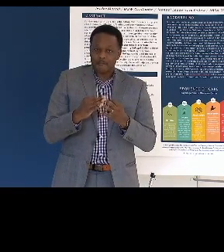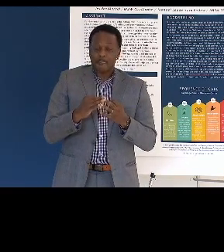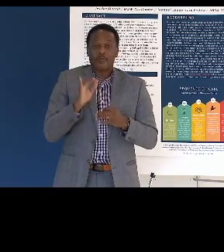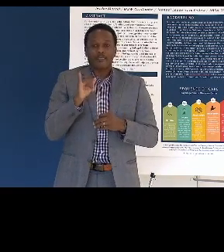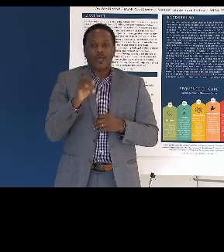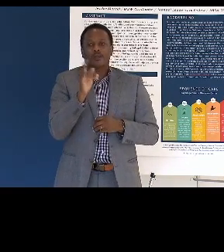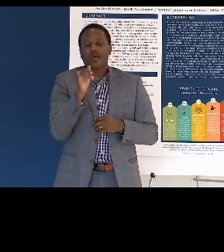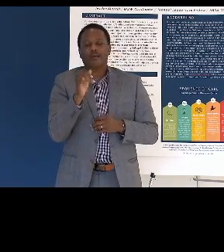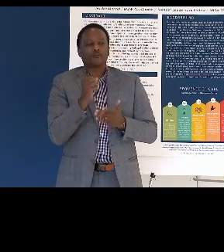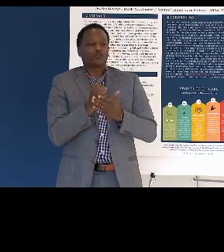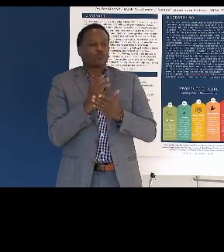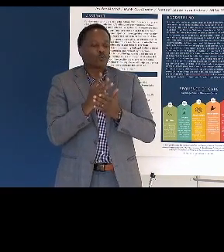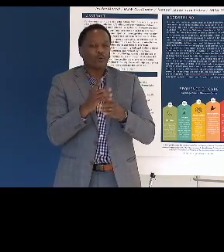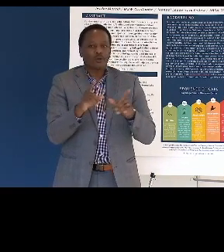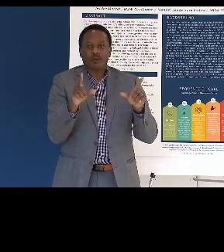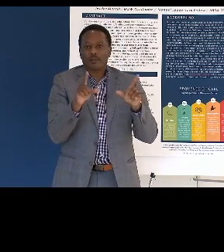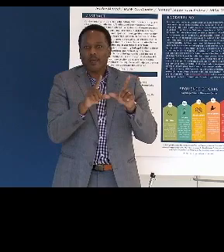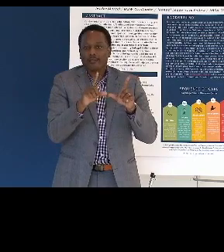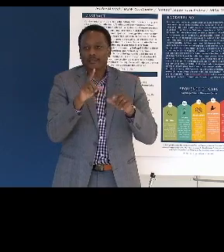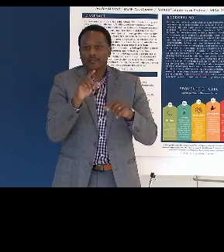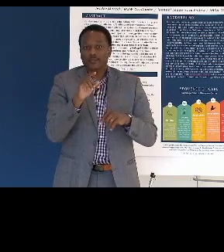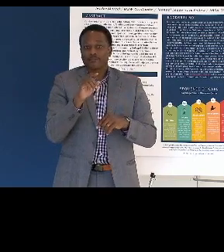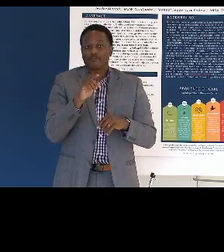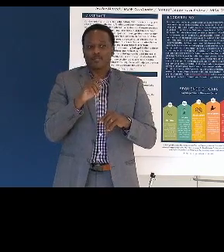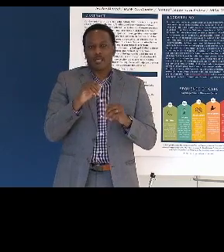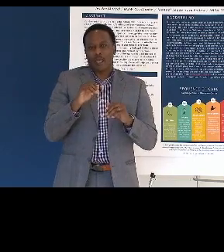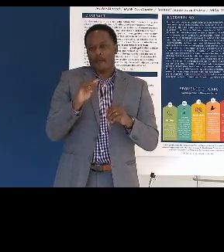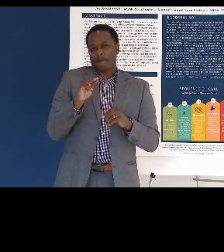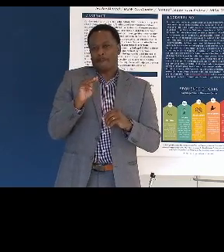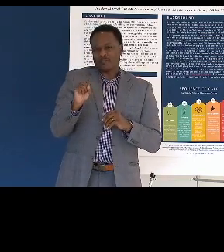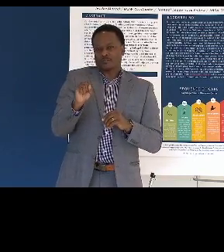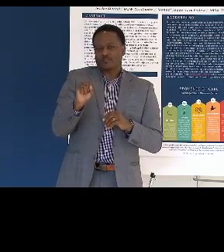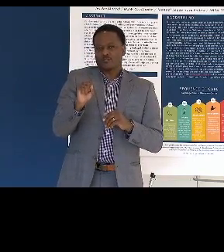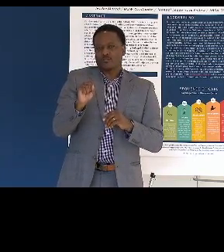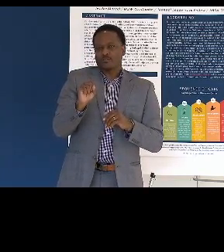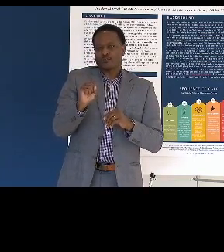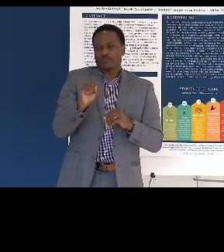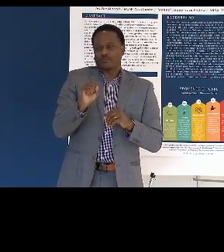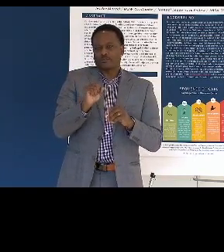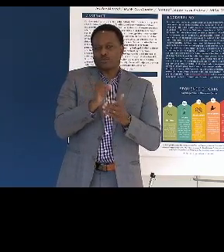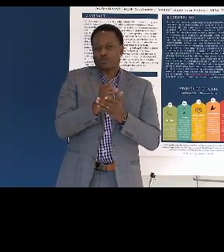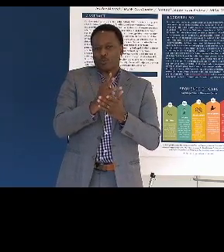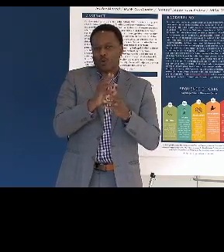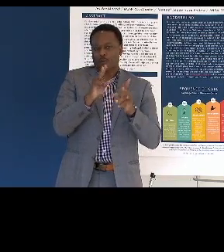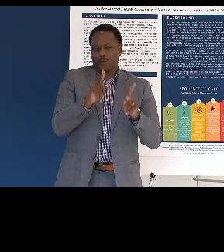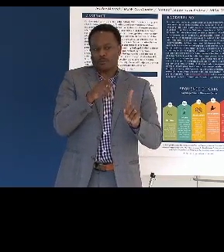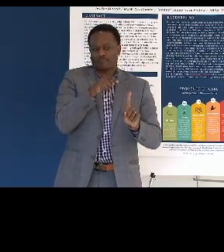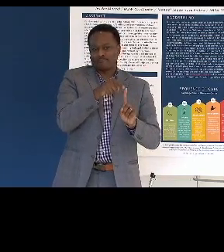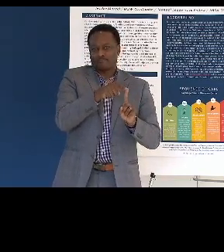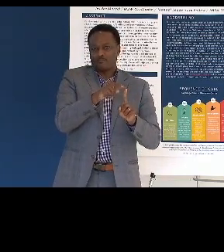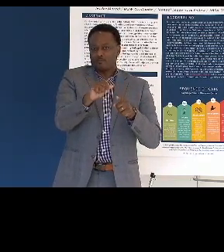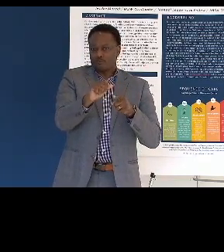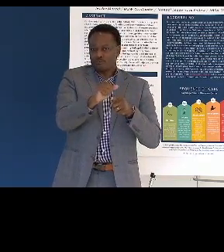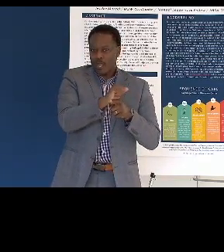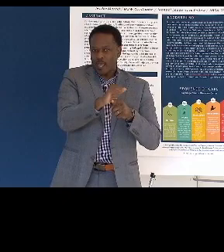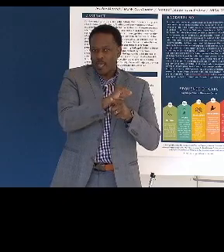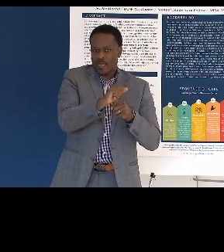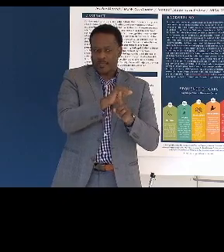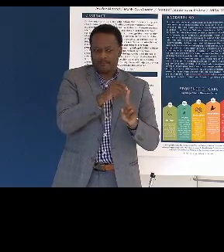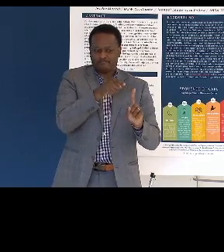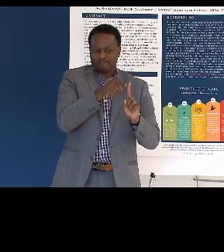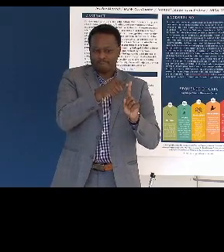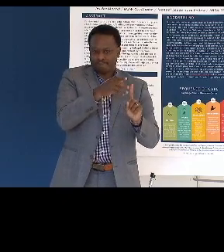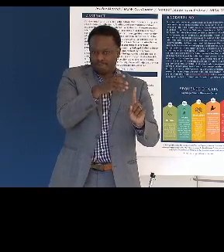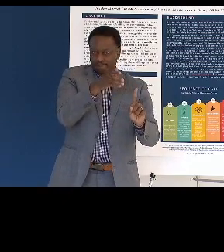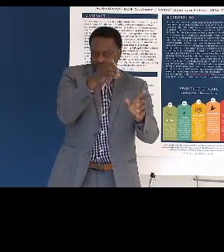social worker licensed, ideally at the master's level, that they are trained in and